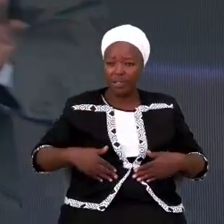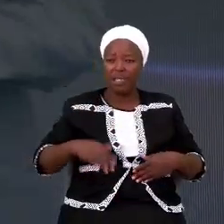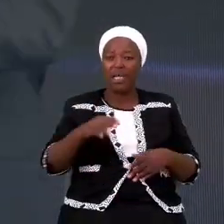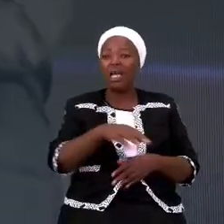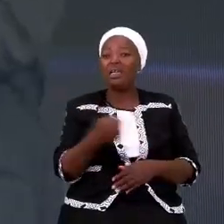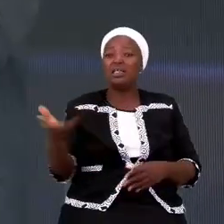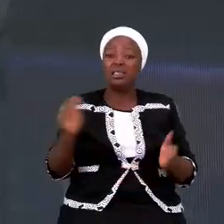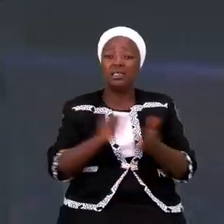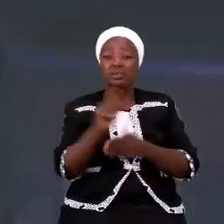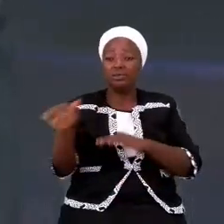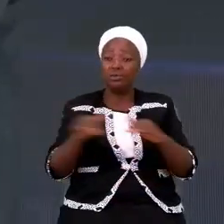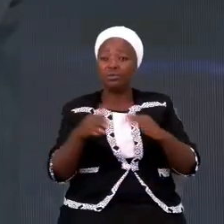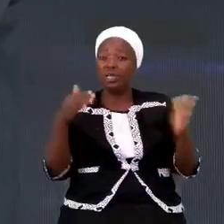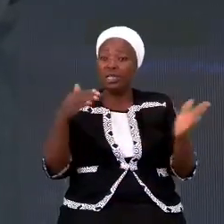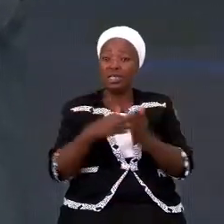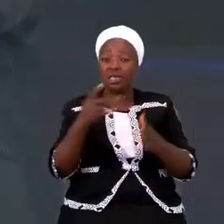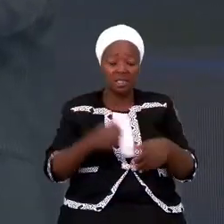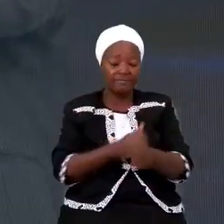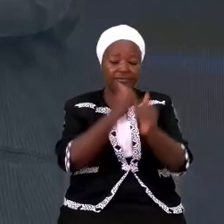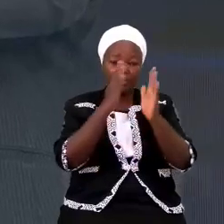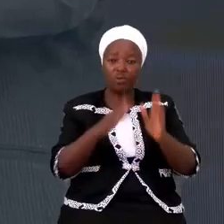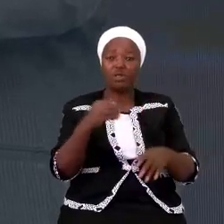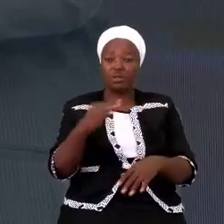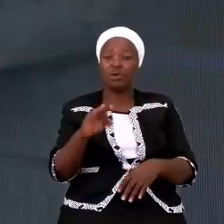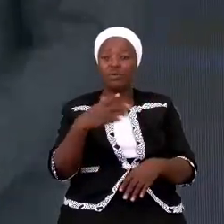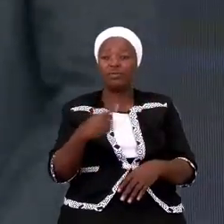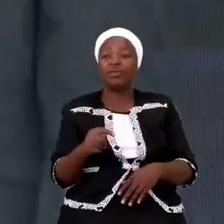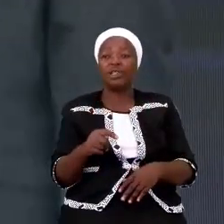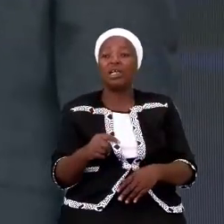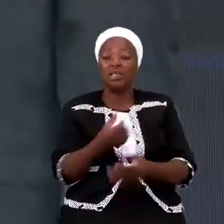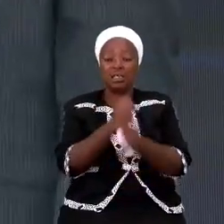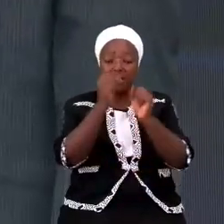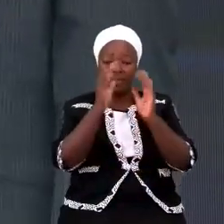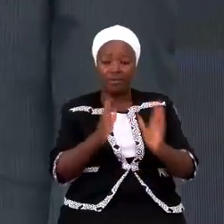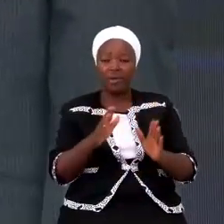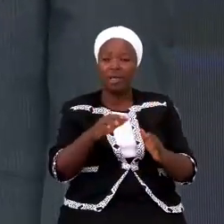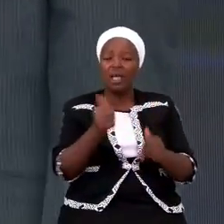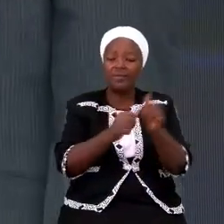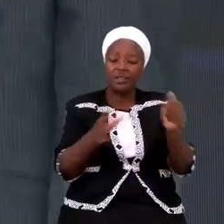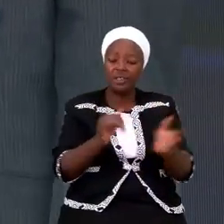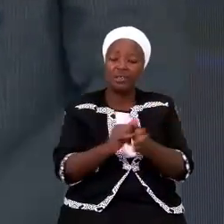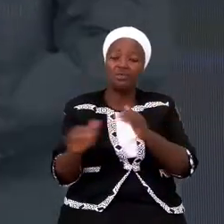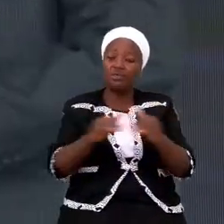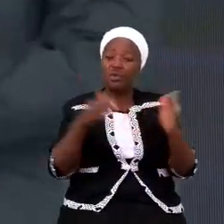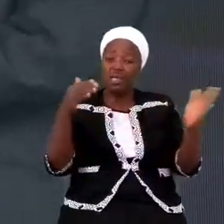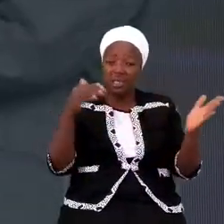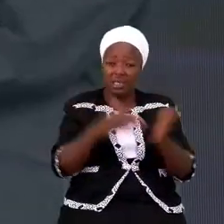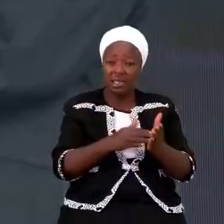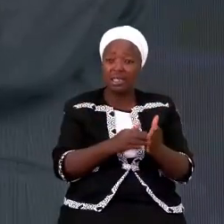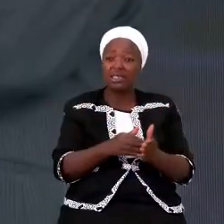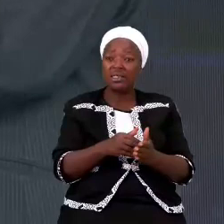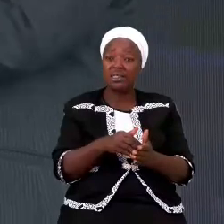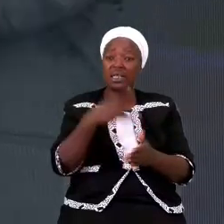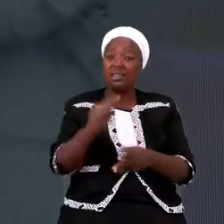do against the people, peculiar people of the refiner of Christ, you're